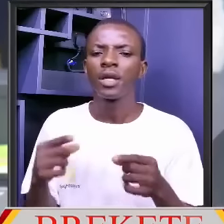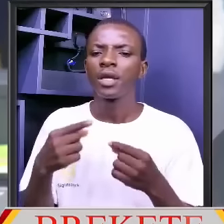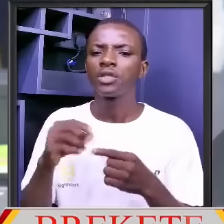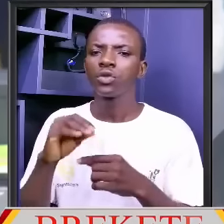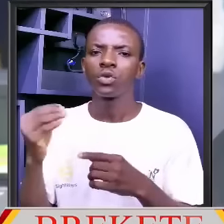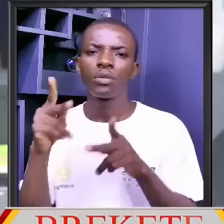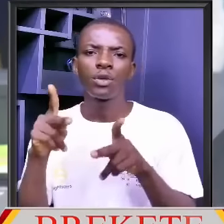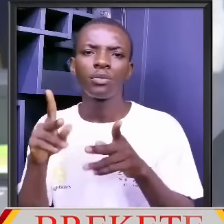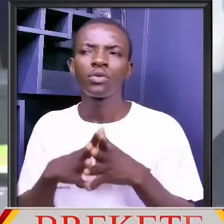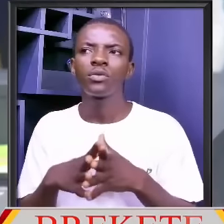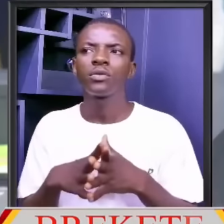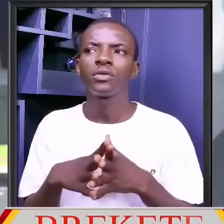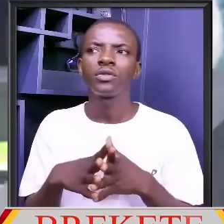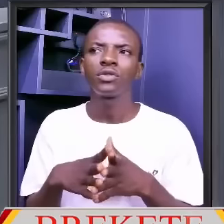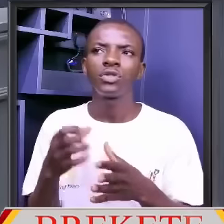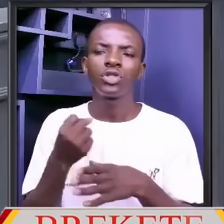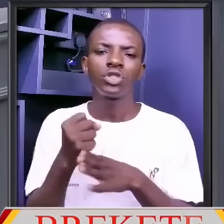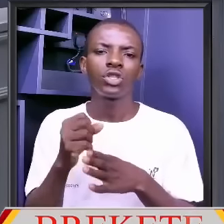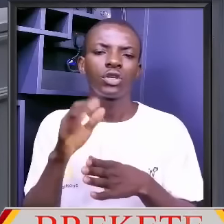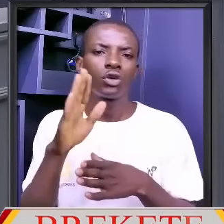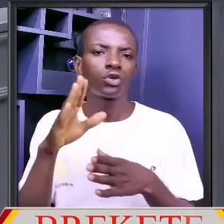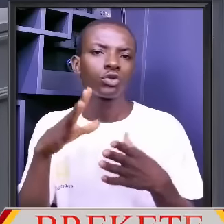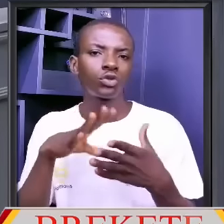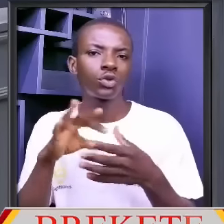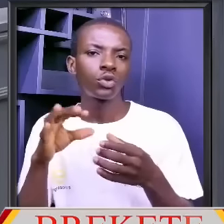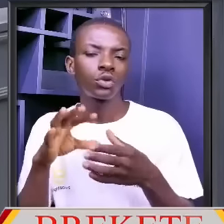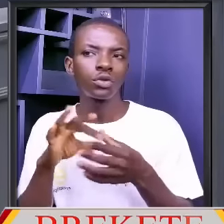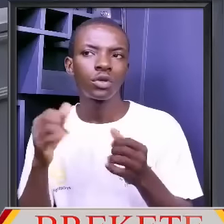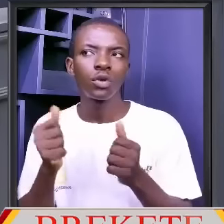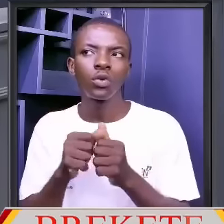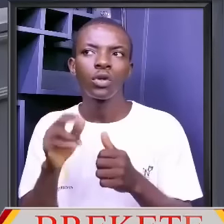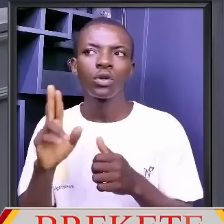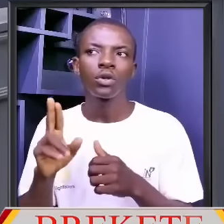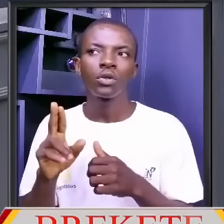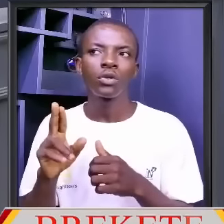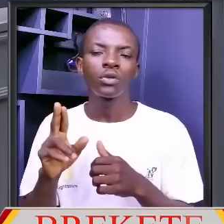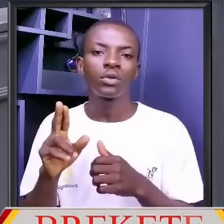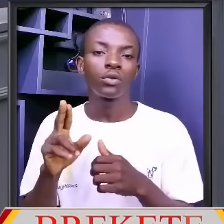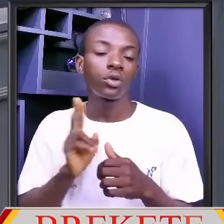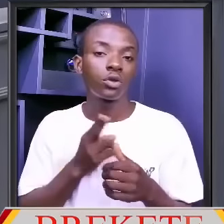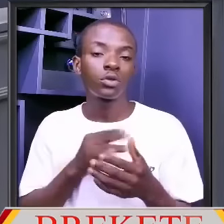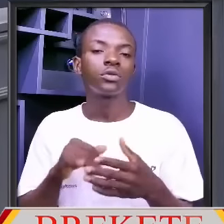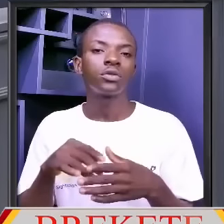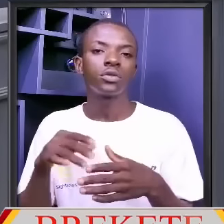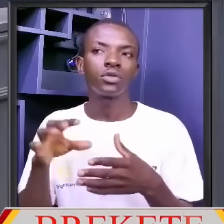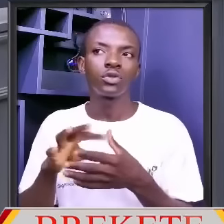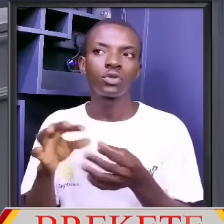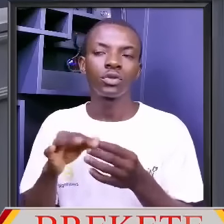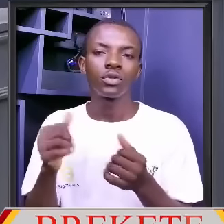against other people. My dear, share your story with us. This story will inspire many people.